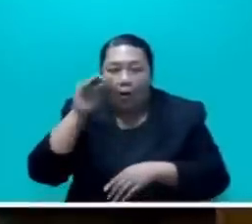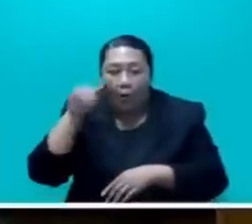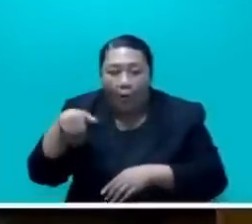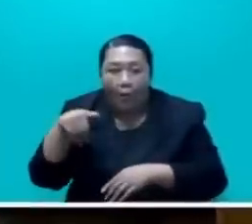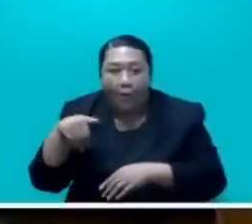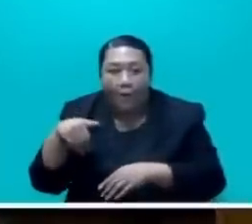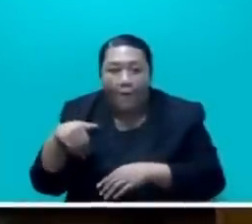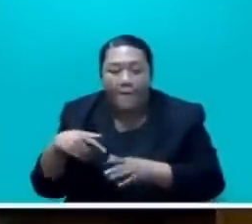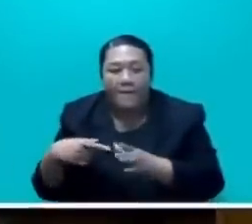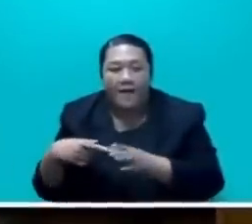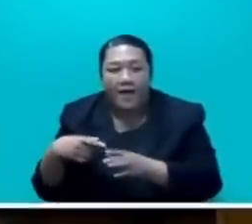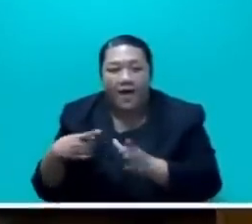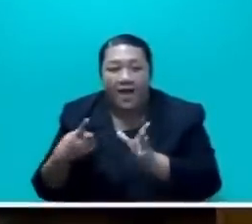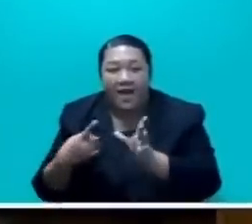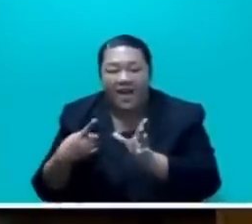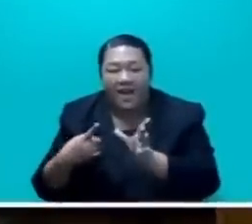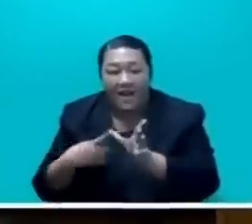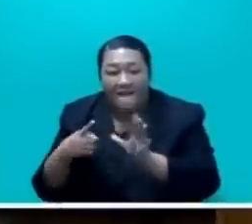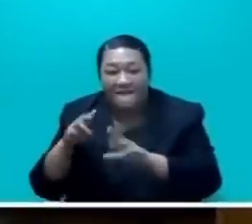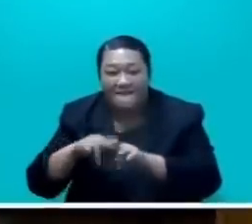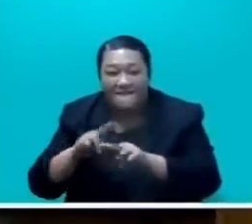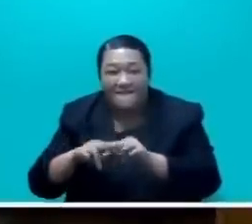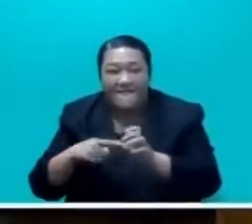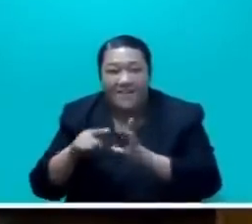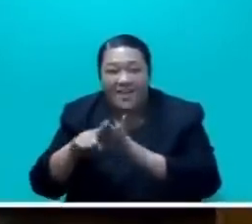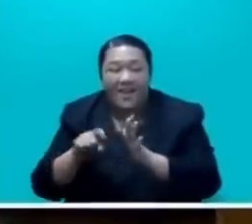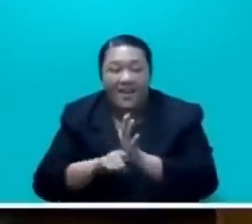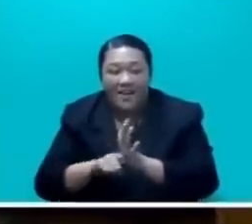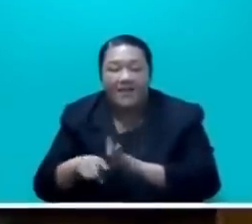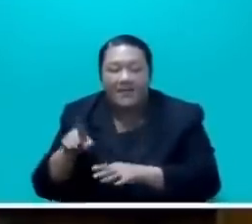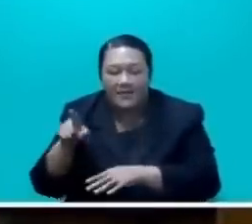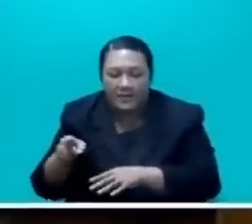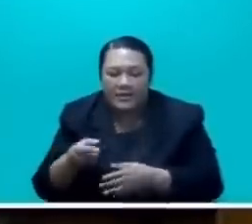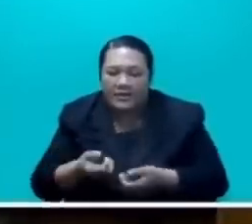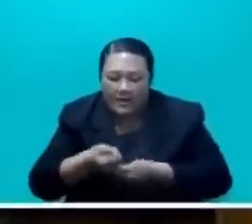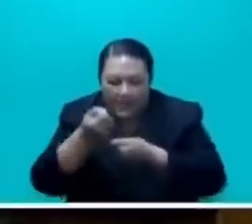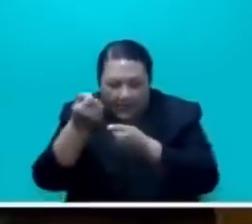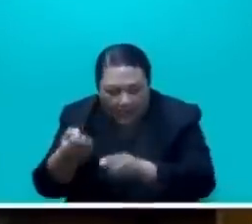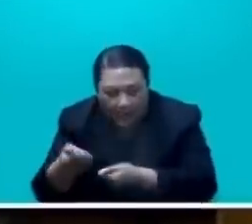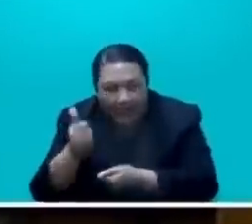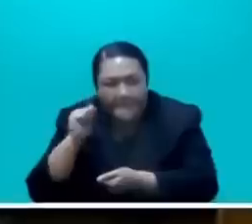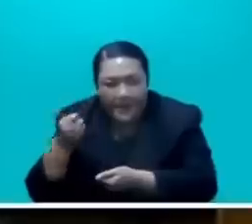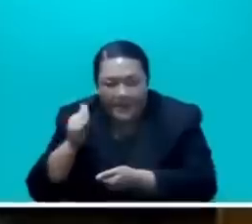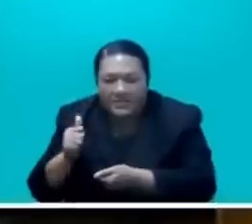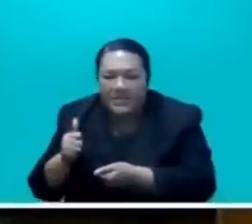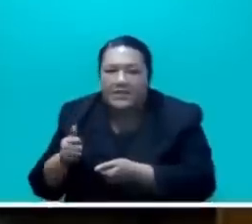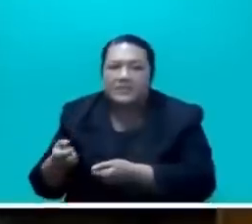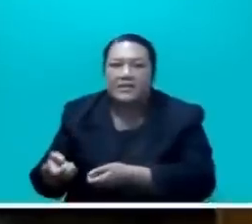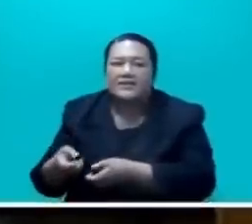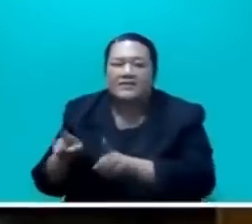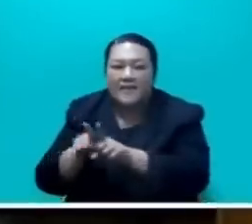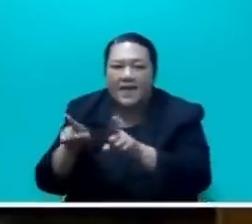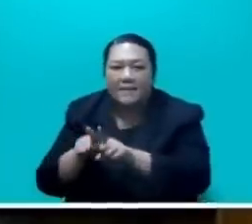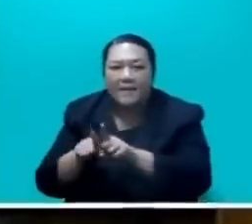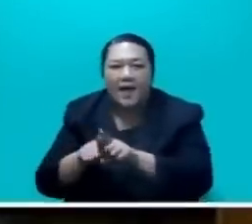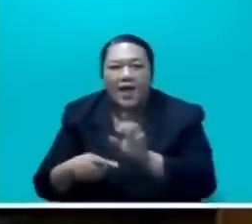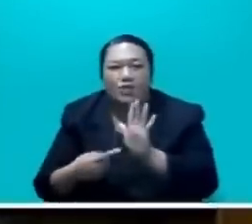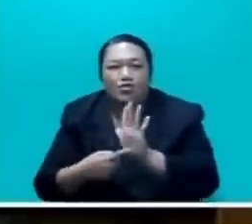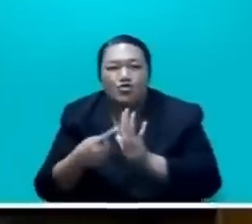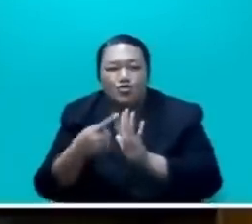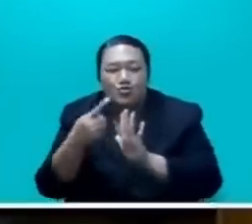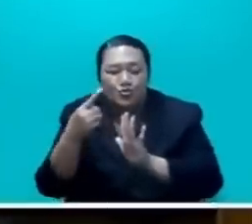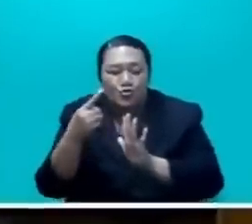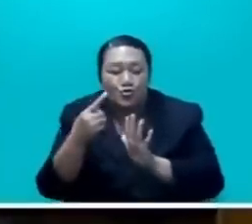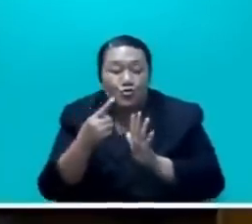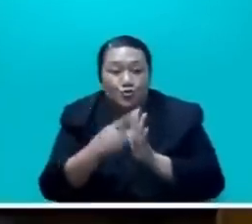tambua to him too and apologized. The Turambal Tirakau had passed on then, and then the Kainana